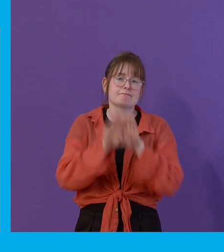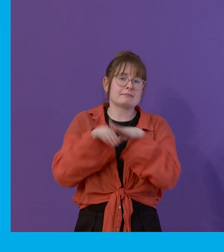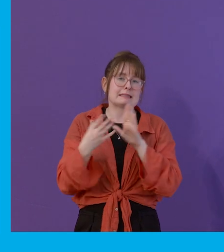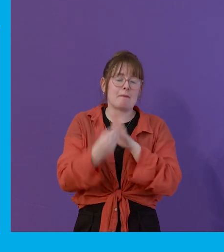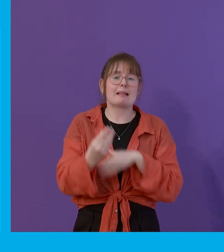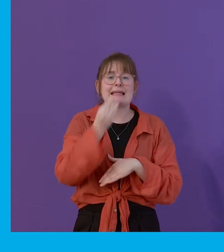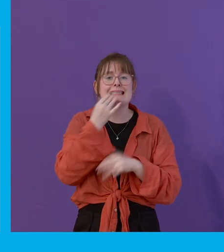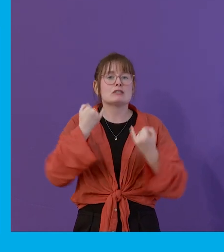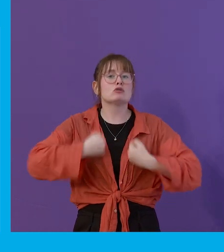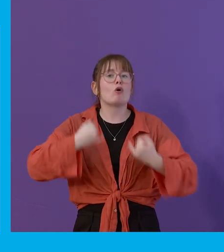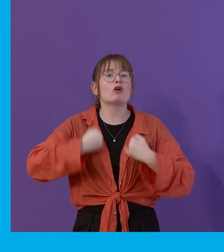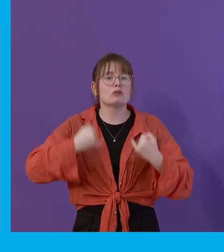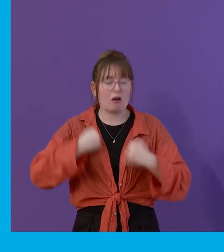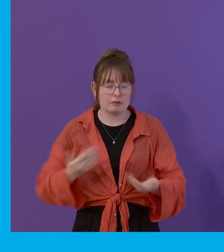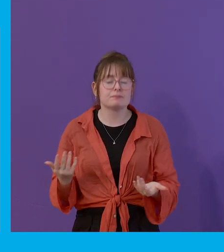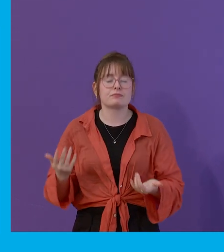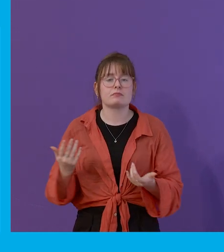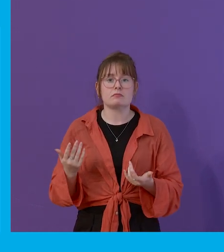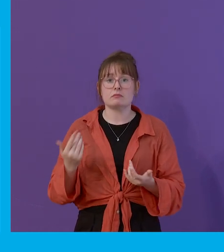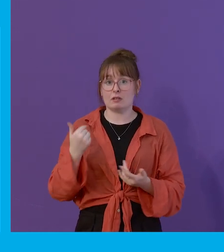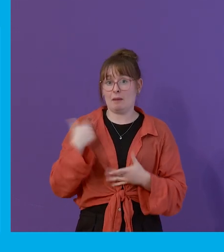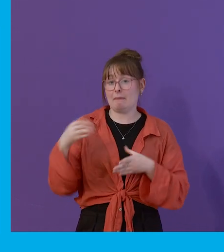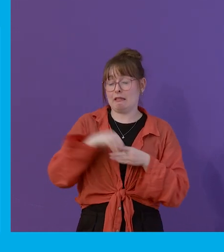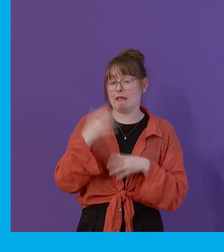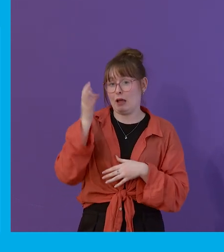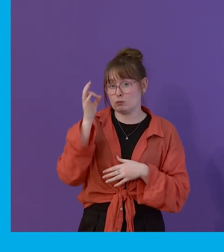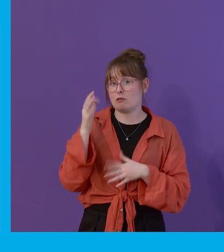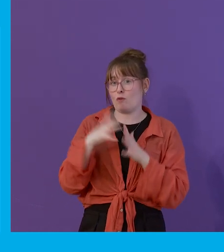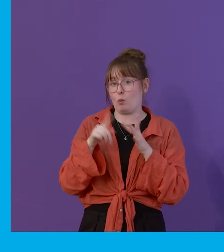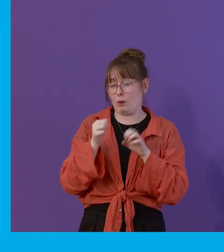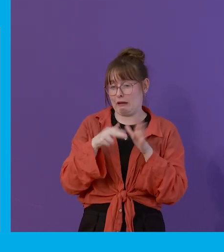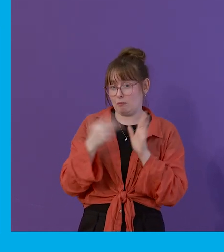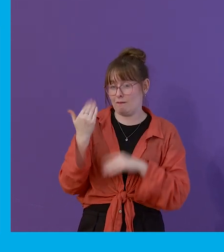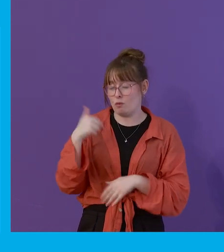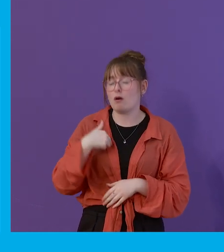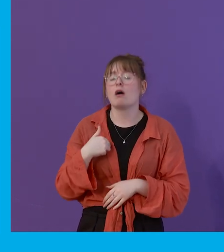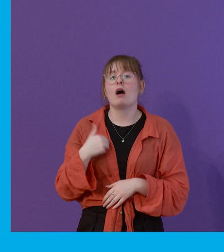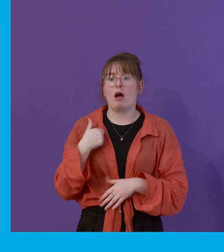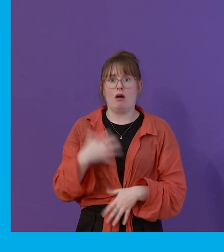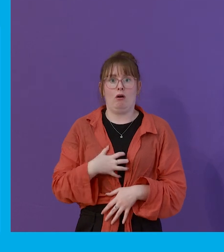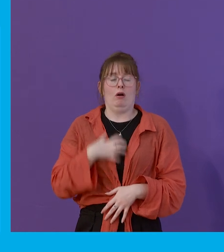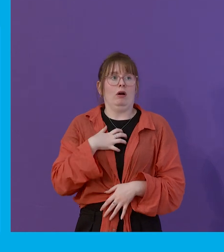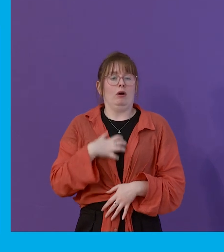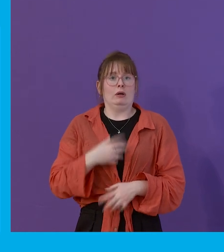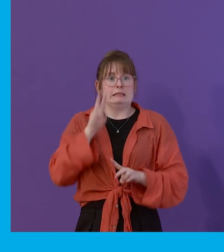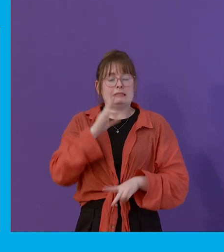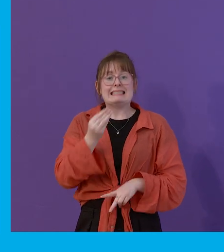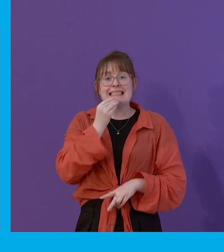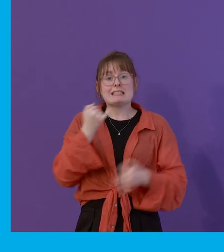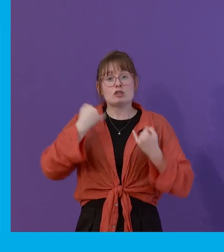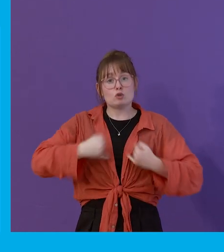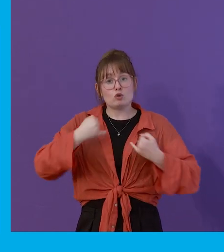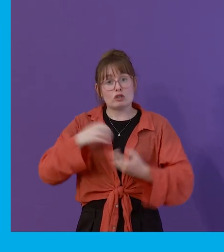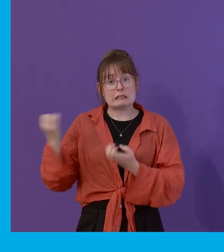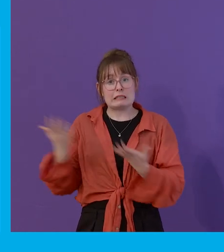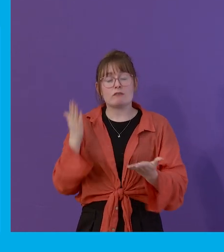ran the health service in Wigan as well as the council at one point, and I was shocked to see that eating disorder services